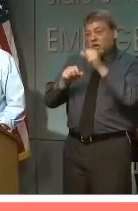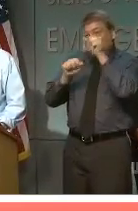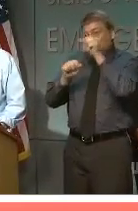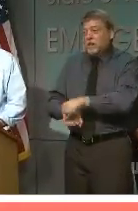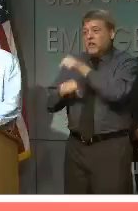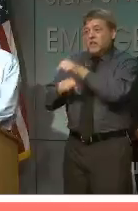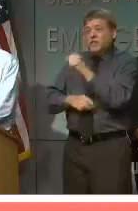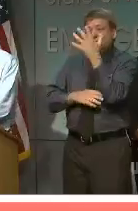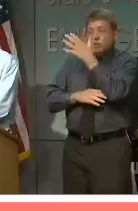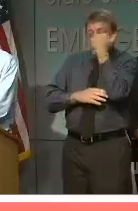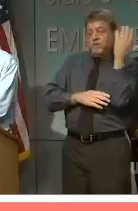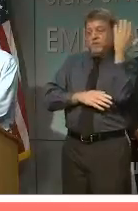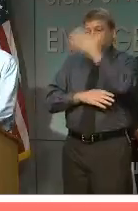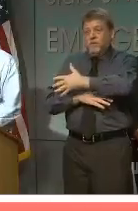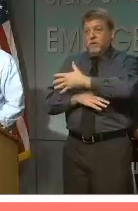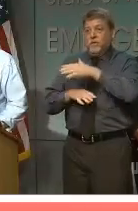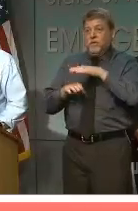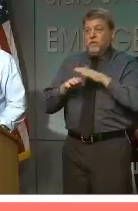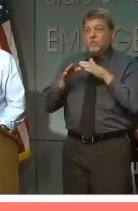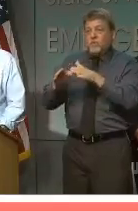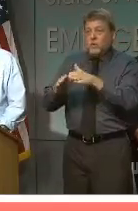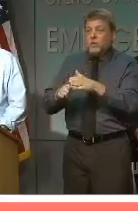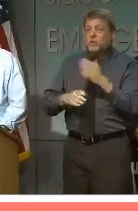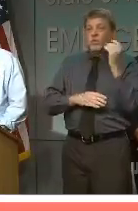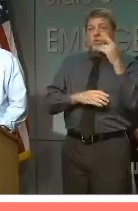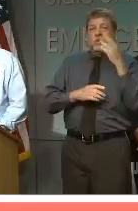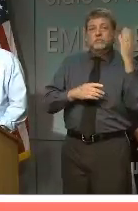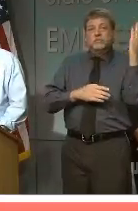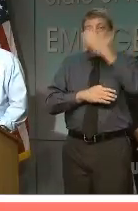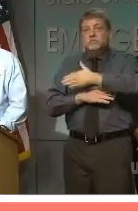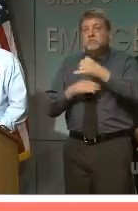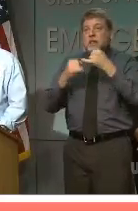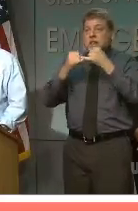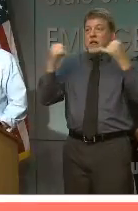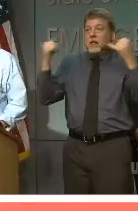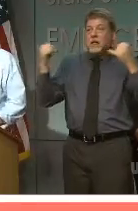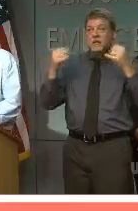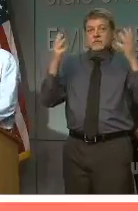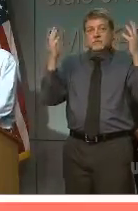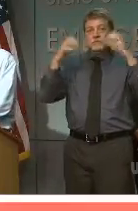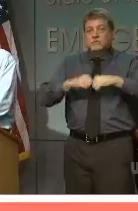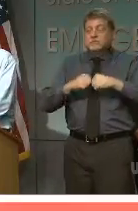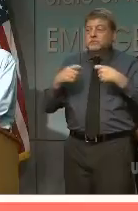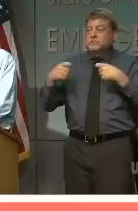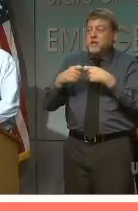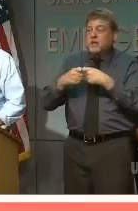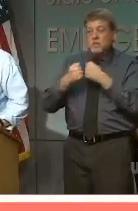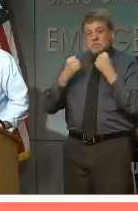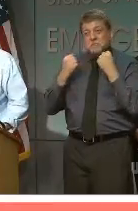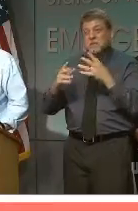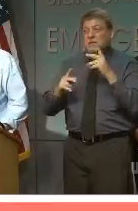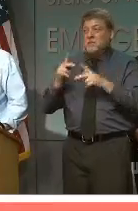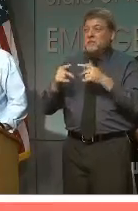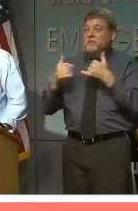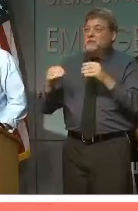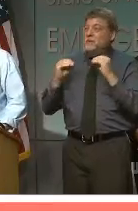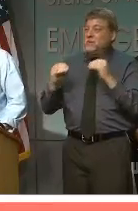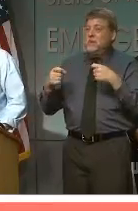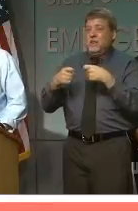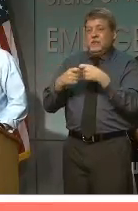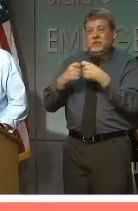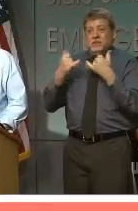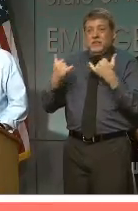households in the state are without power. Most of North Carolina is still under a tropical